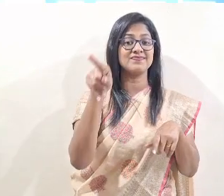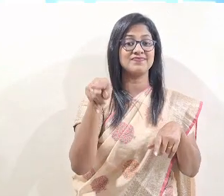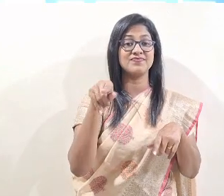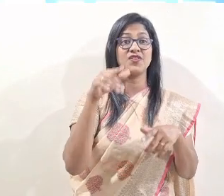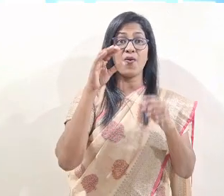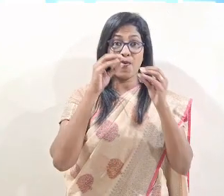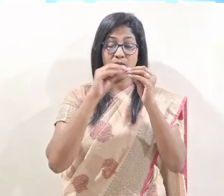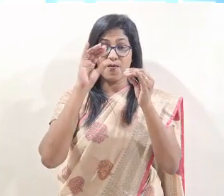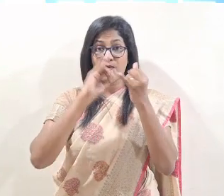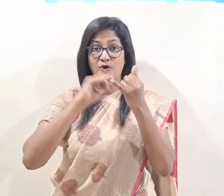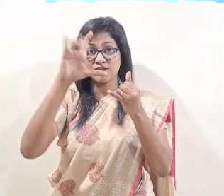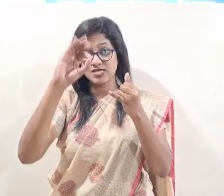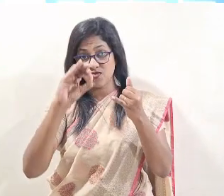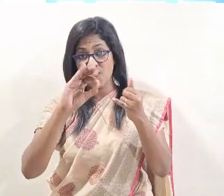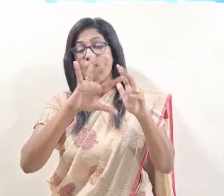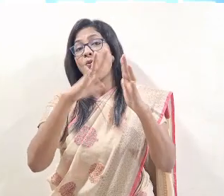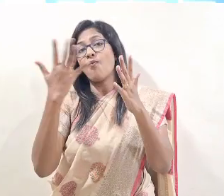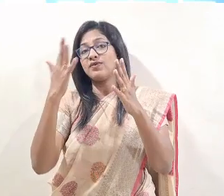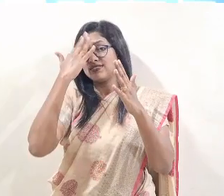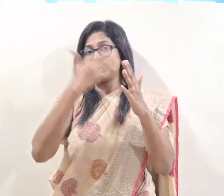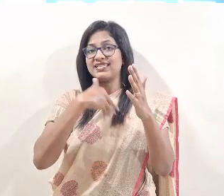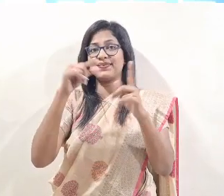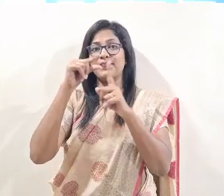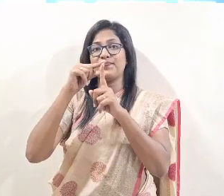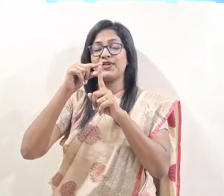Is it Moscow or St. Petersburg?